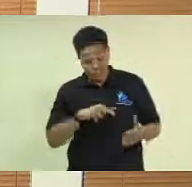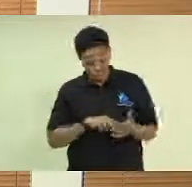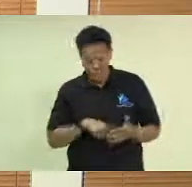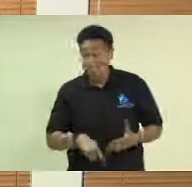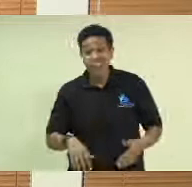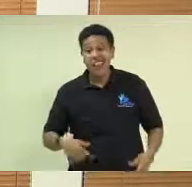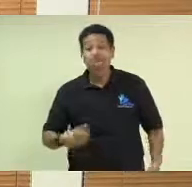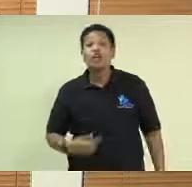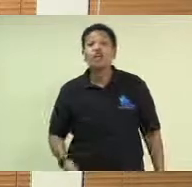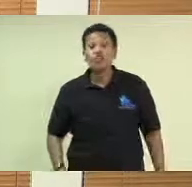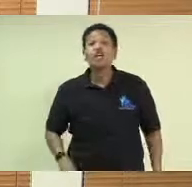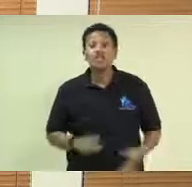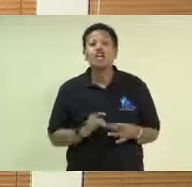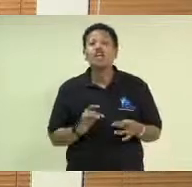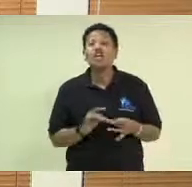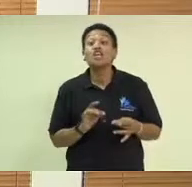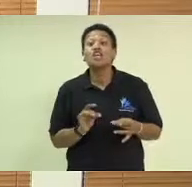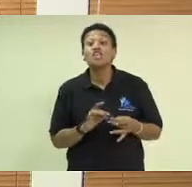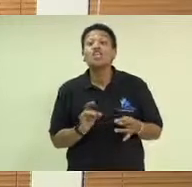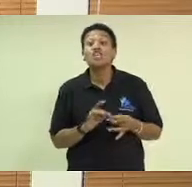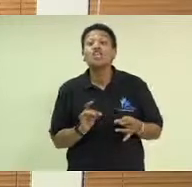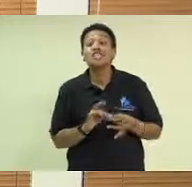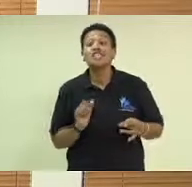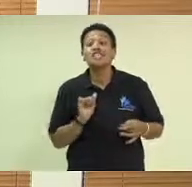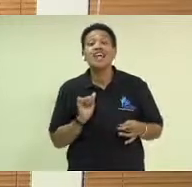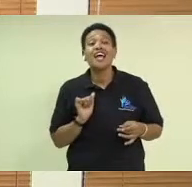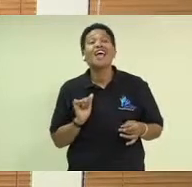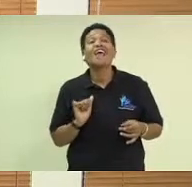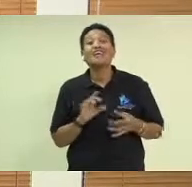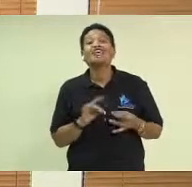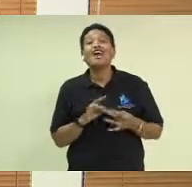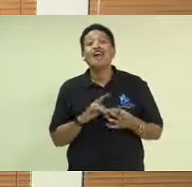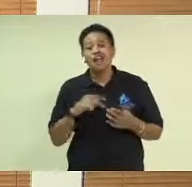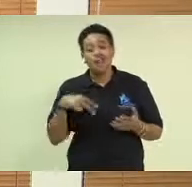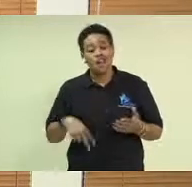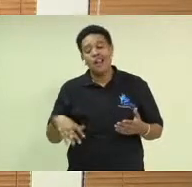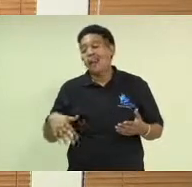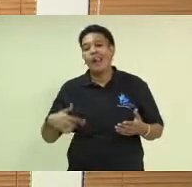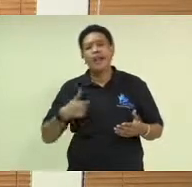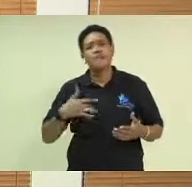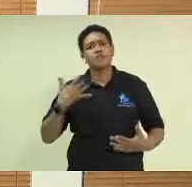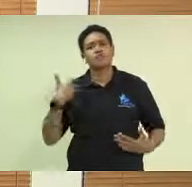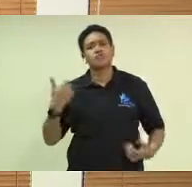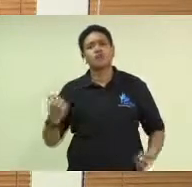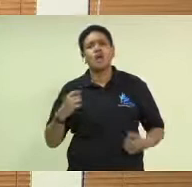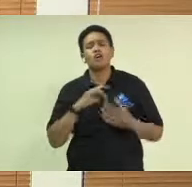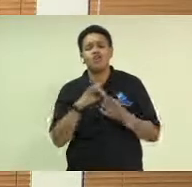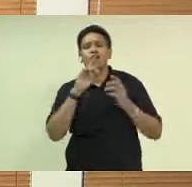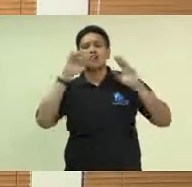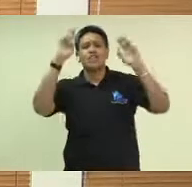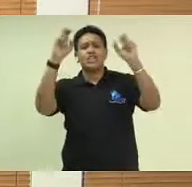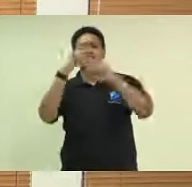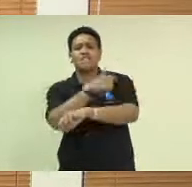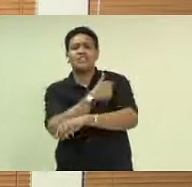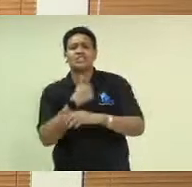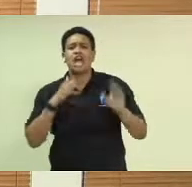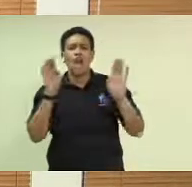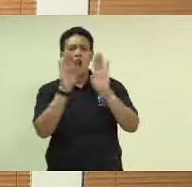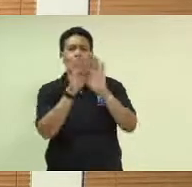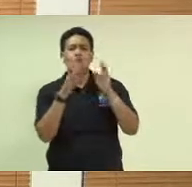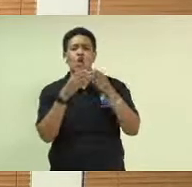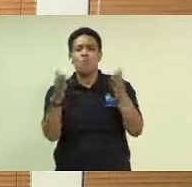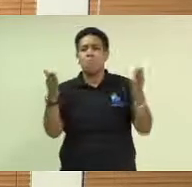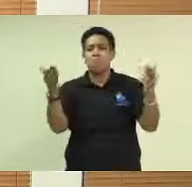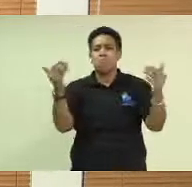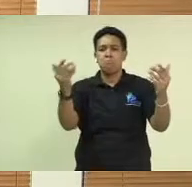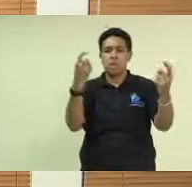I feel so strongly about this issue of vaccines. And I just want to close and open the floor